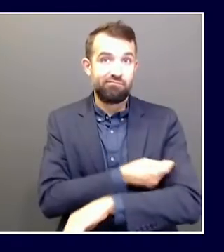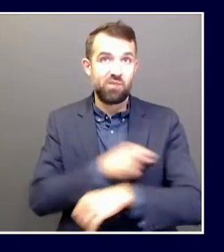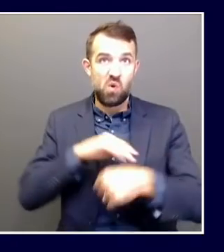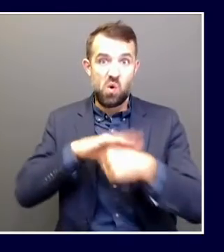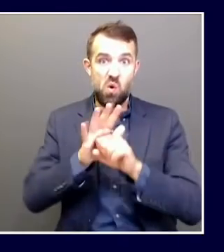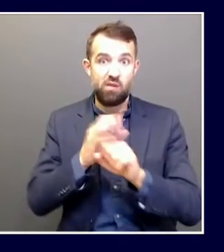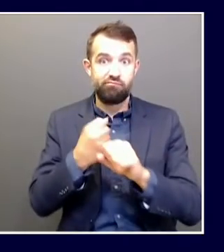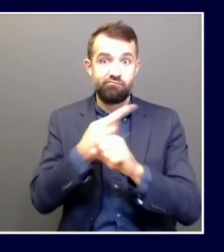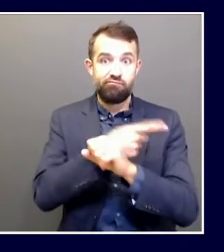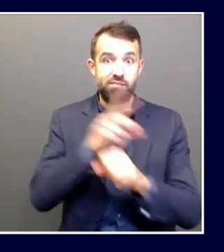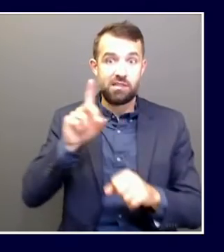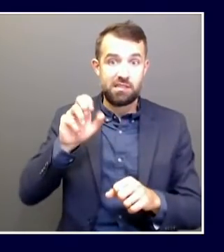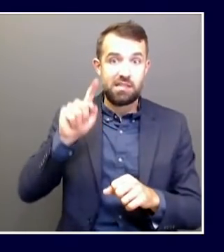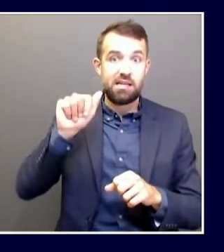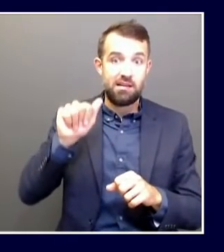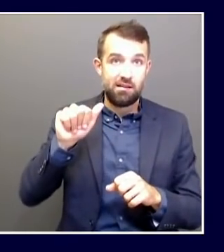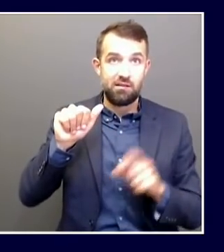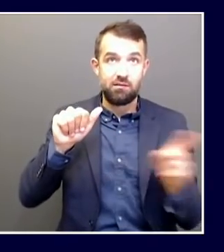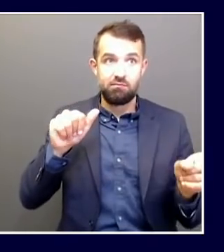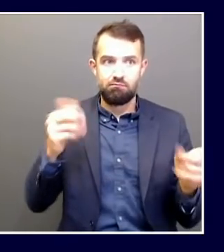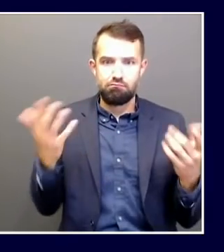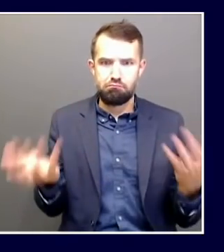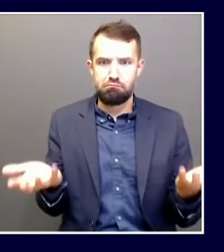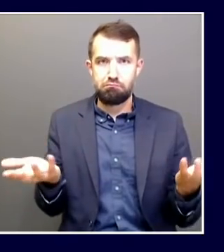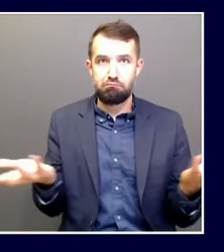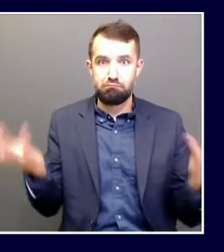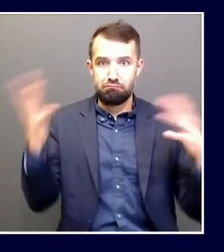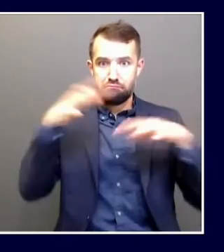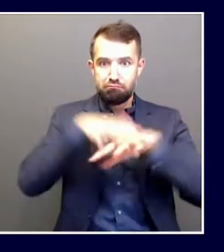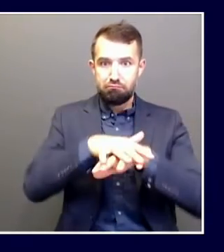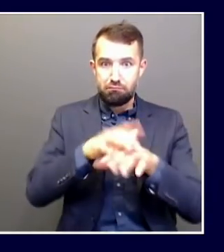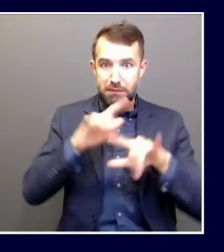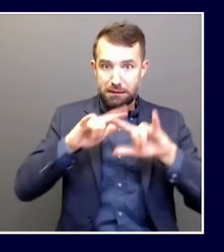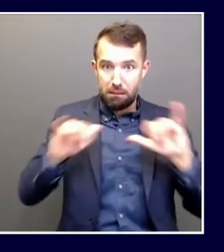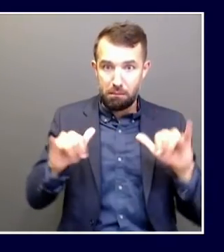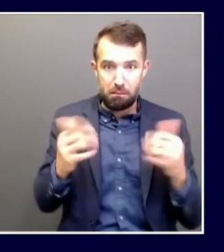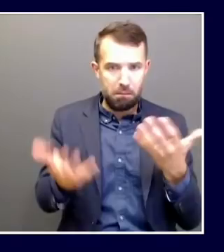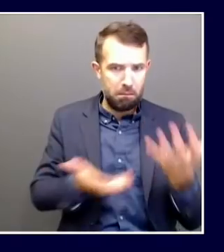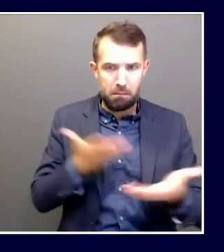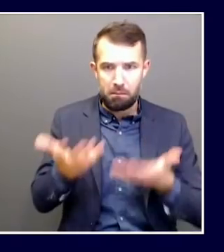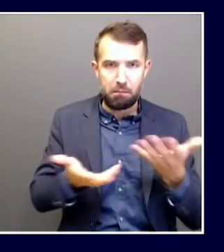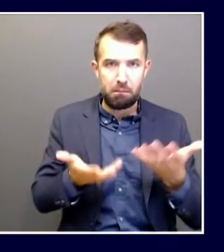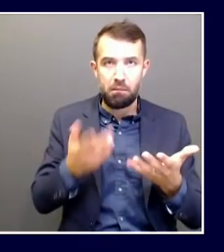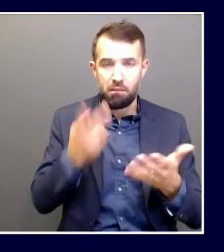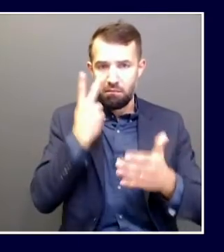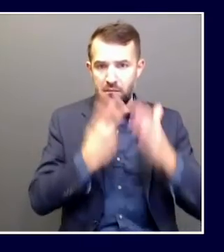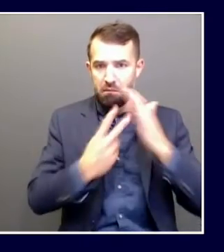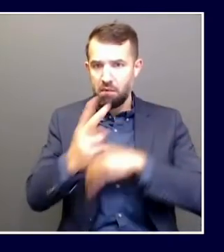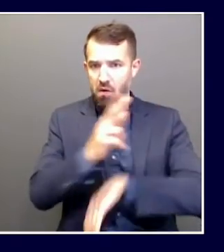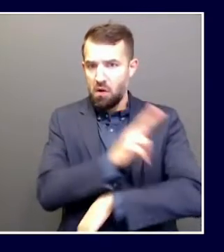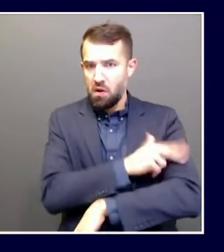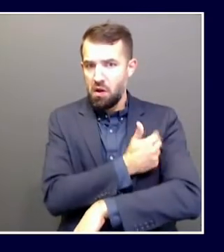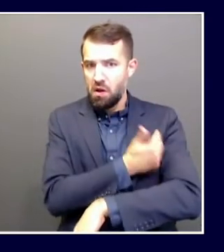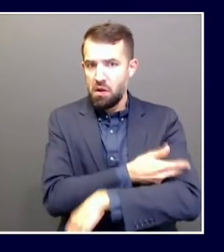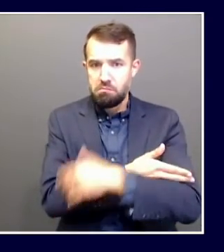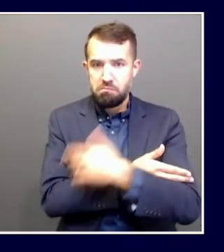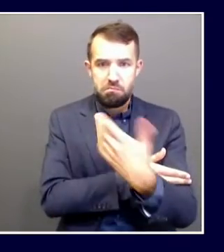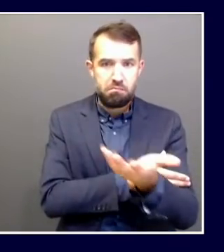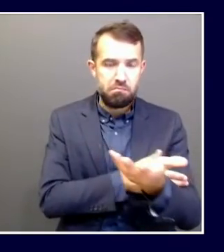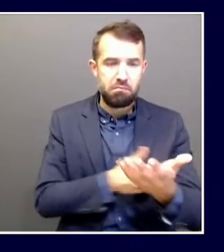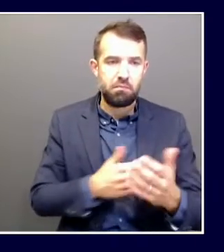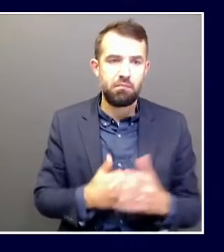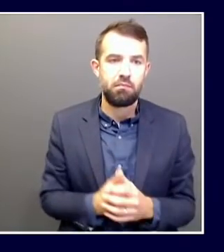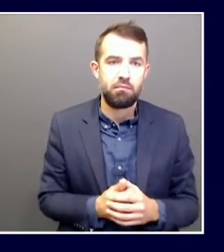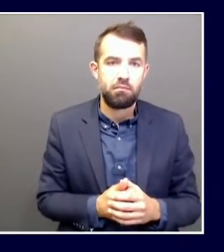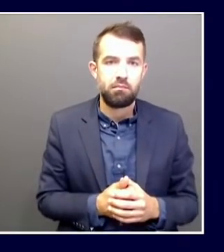season. What do you see for our hospitals, and how